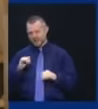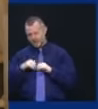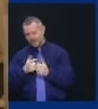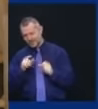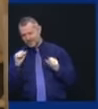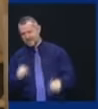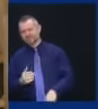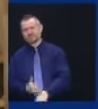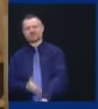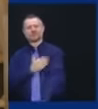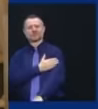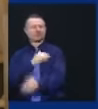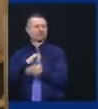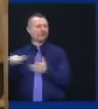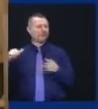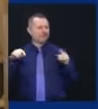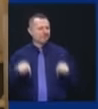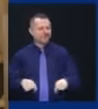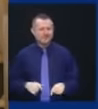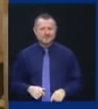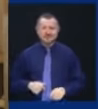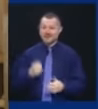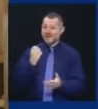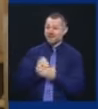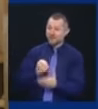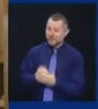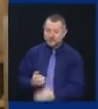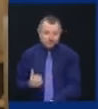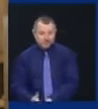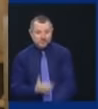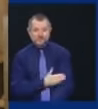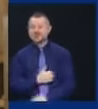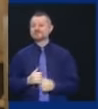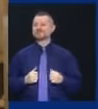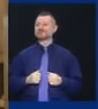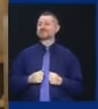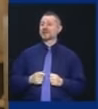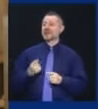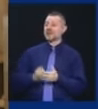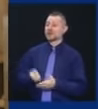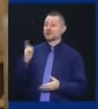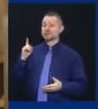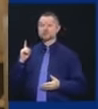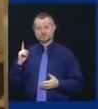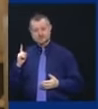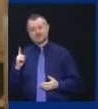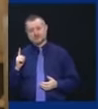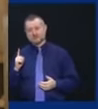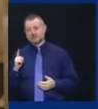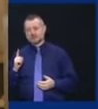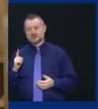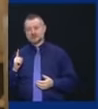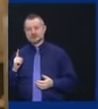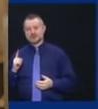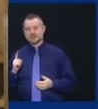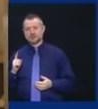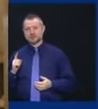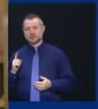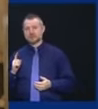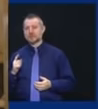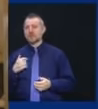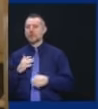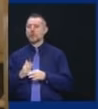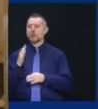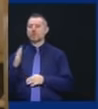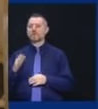New York, of building the economy. The whole activity, you know, last week I can't help but cross the Mario